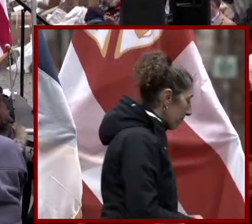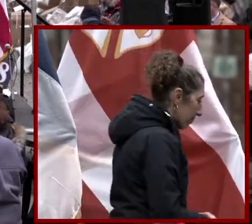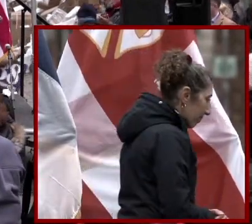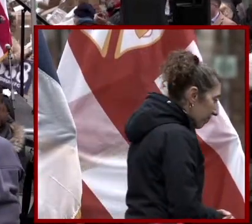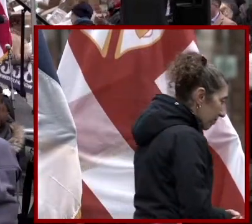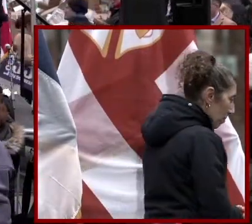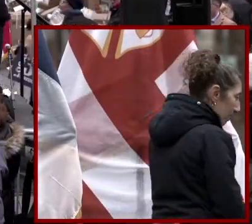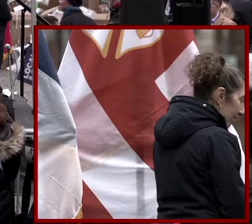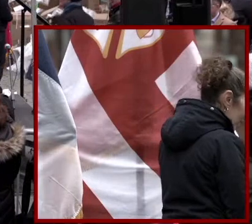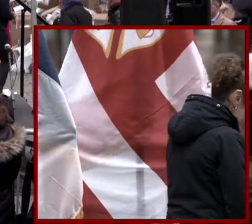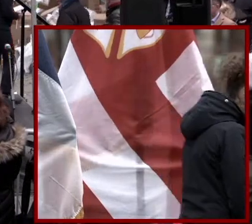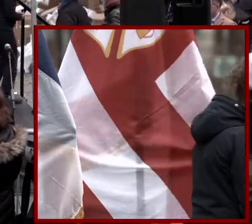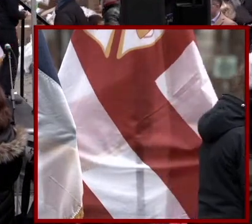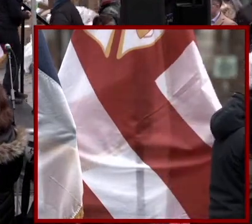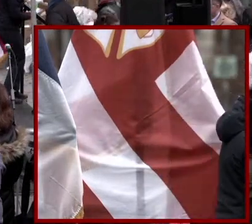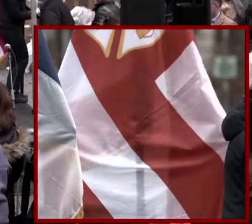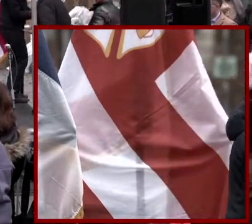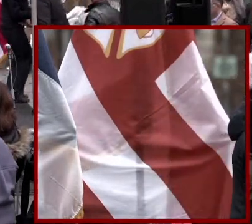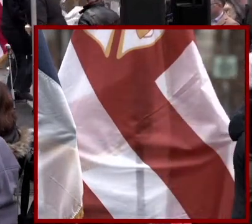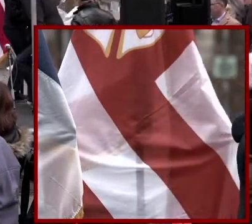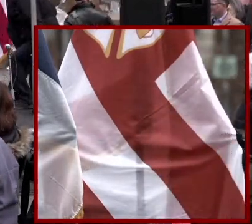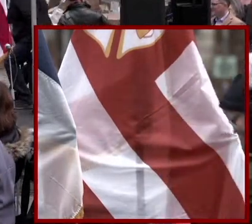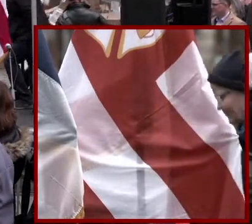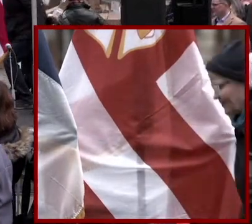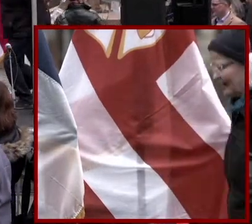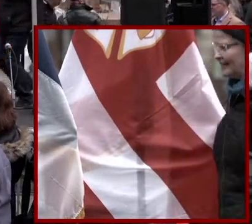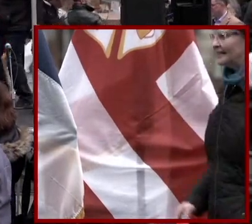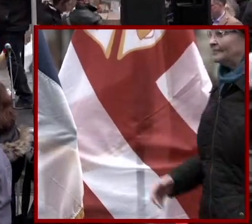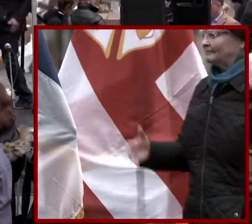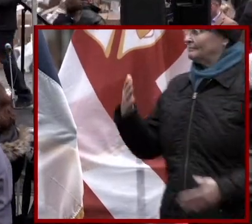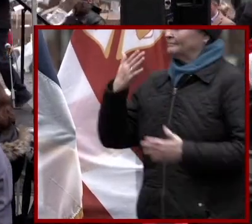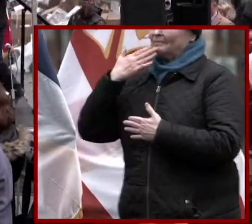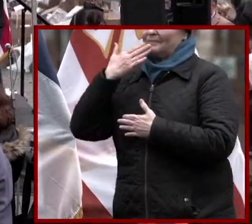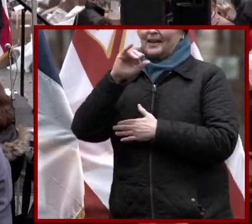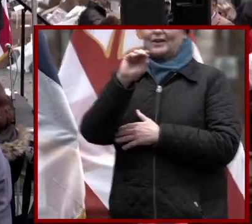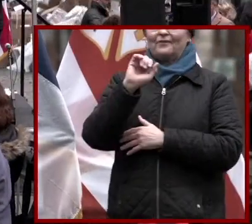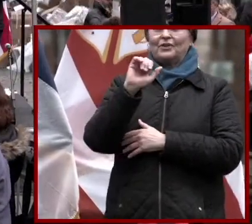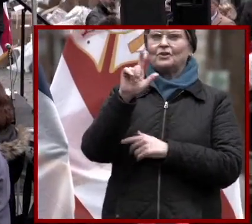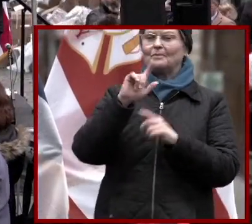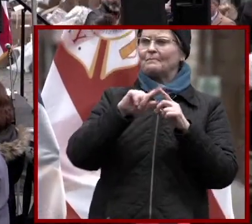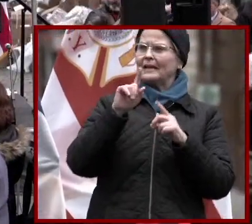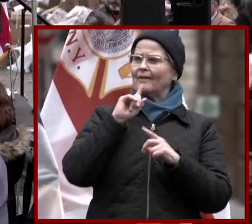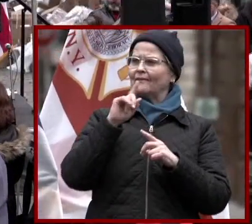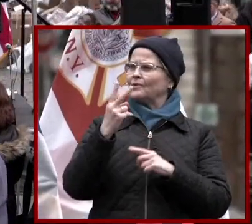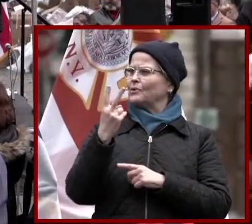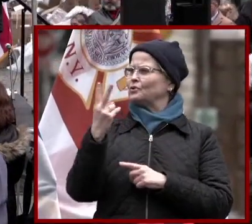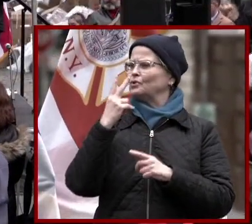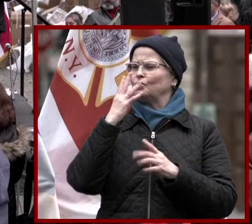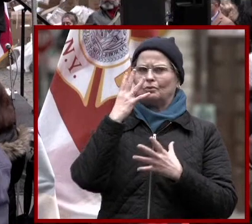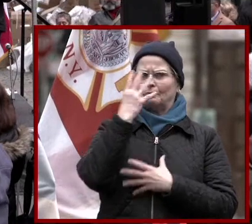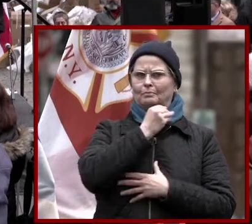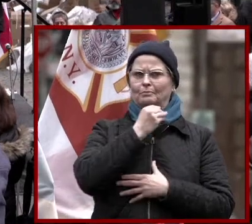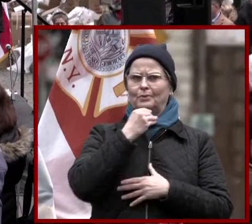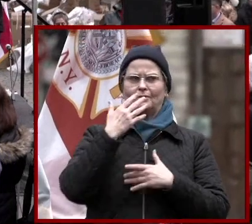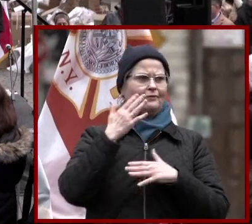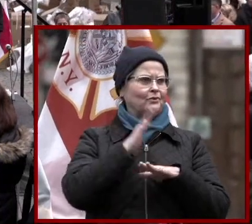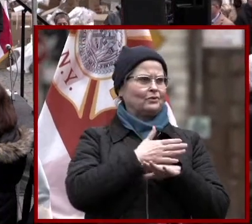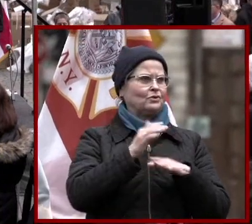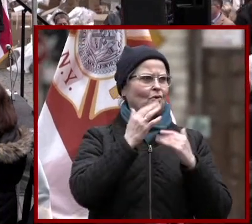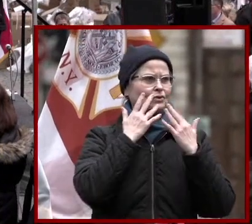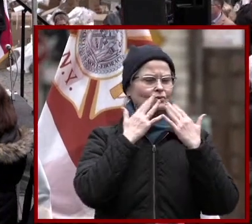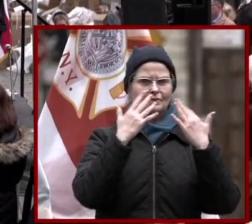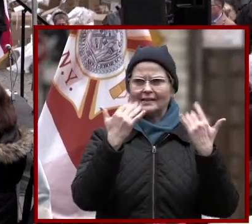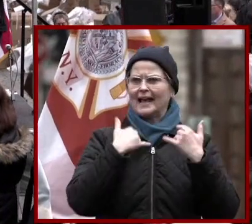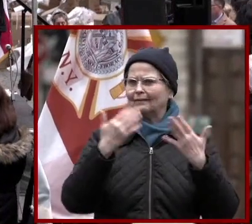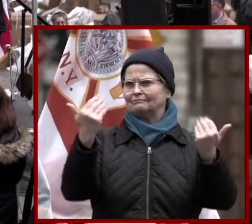Thank you very much, Jamil, for your participation and for that wonderful, two wonderful songs that you blended for us today.